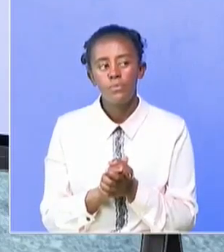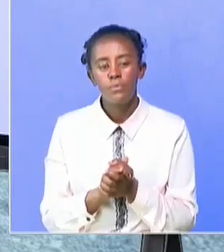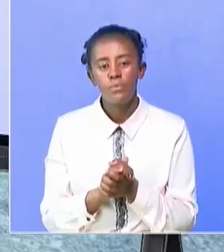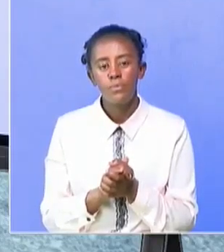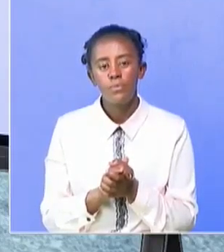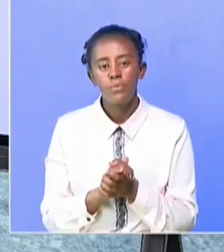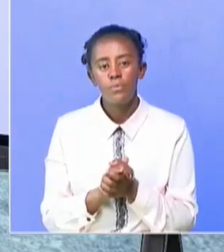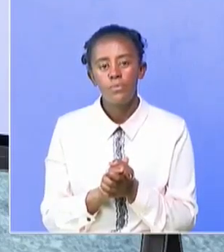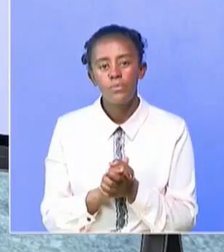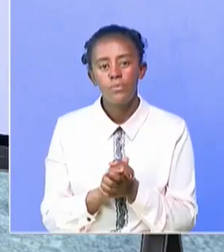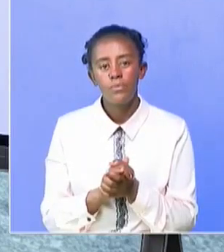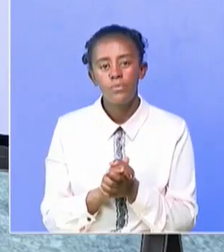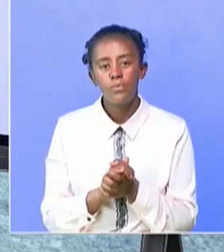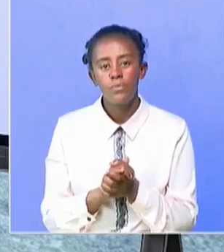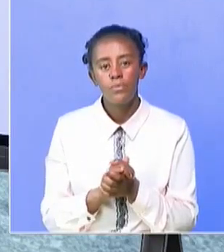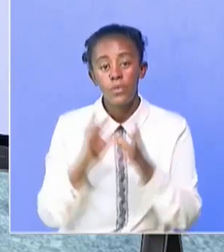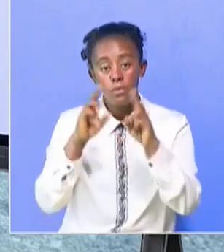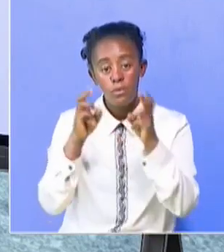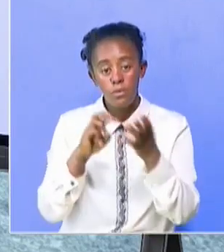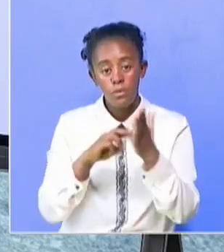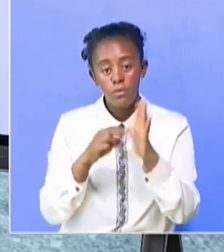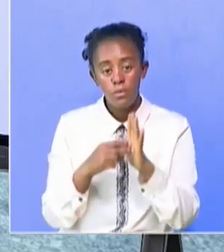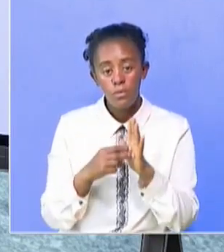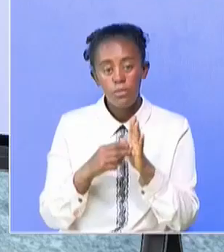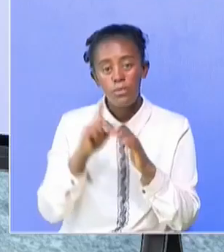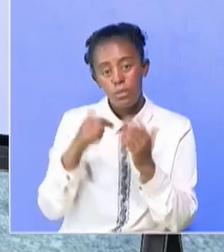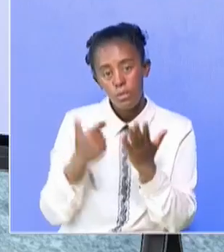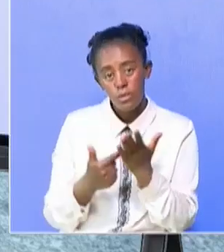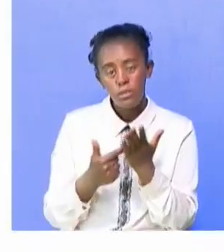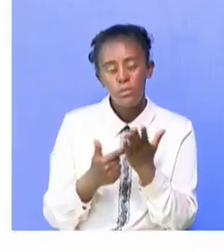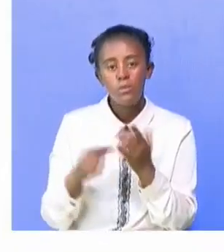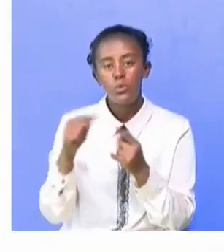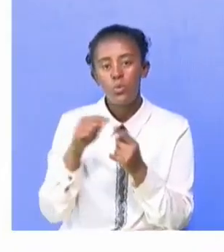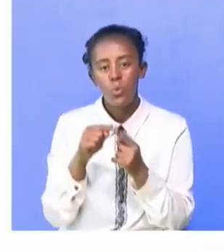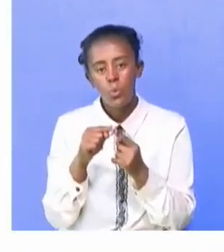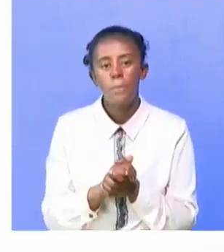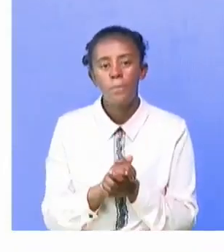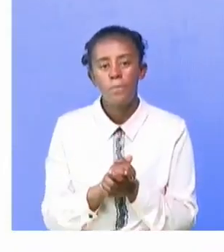Heading is already stated there, is right? So to